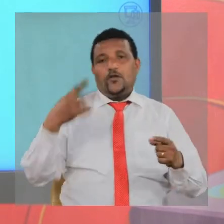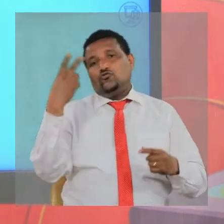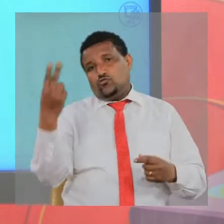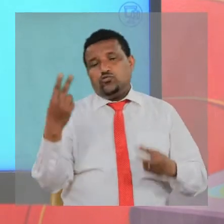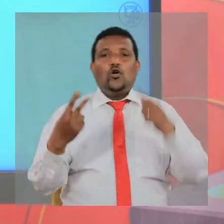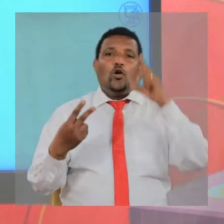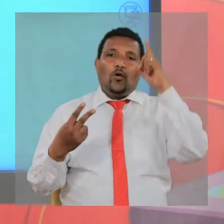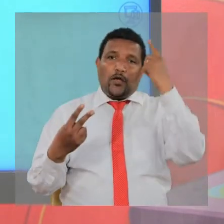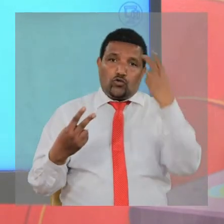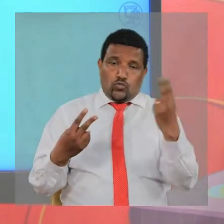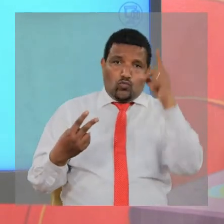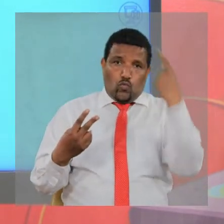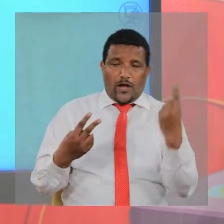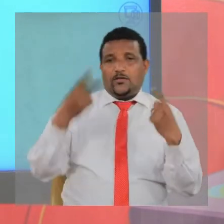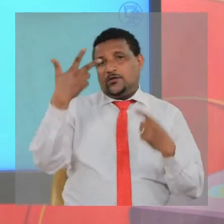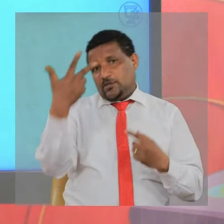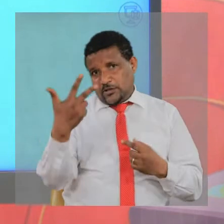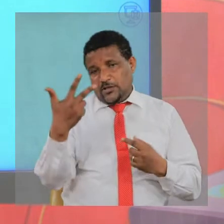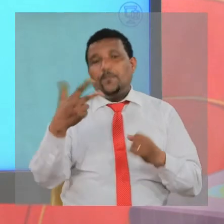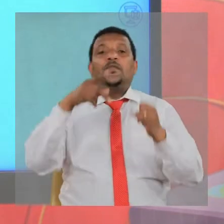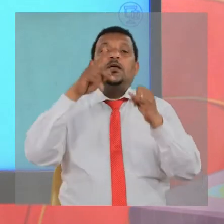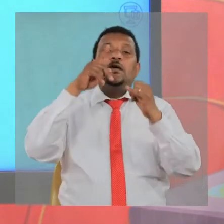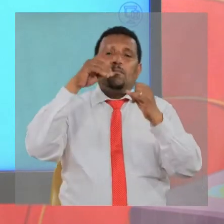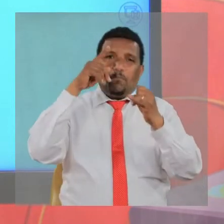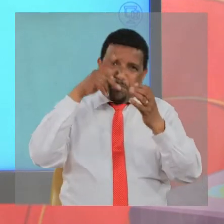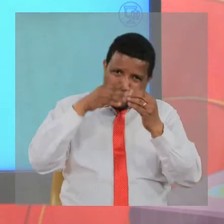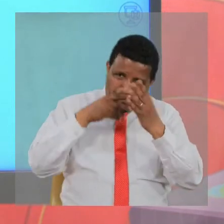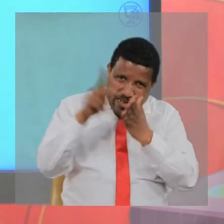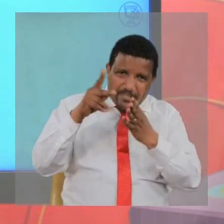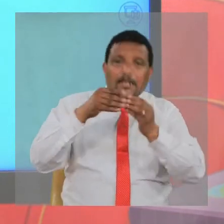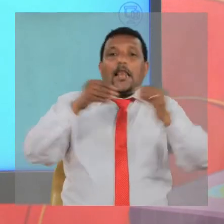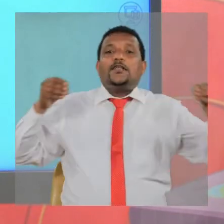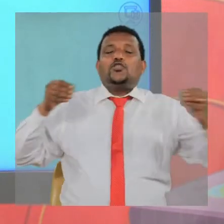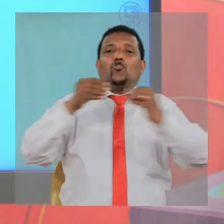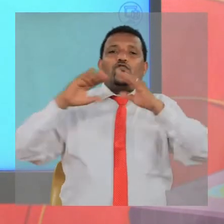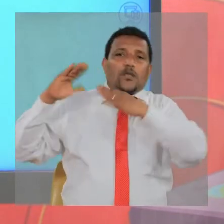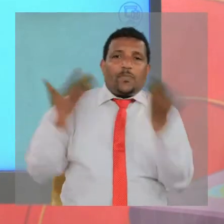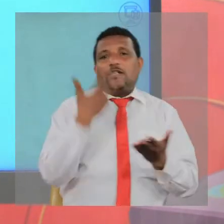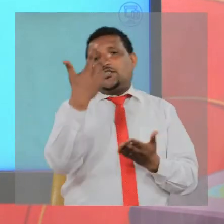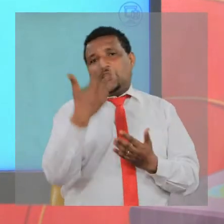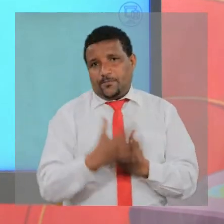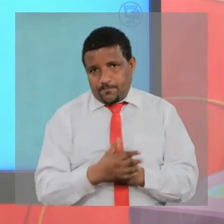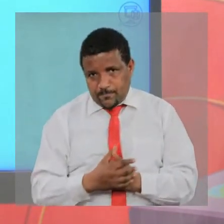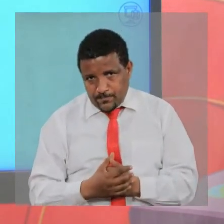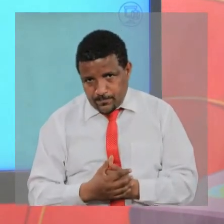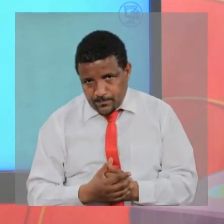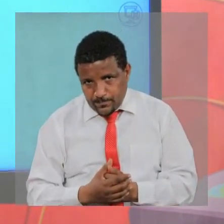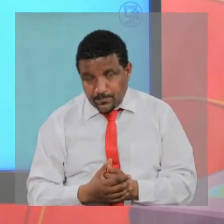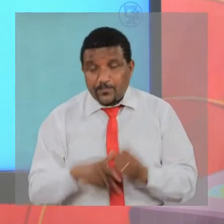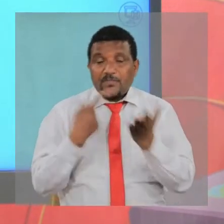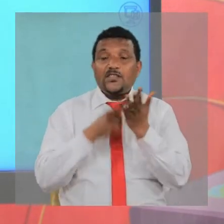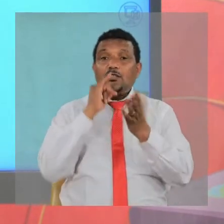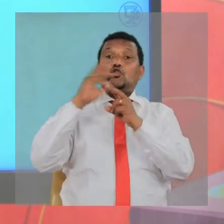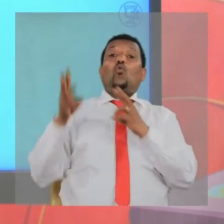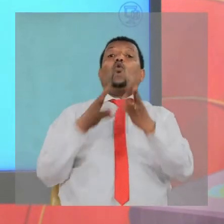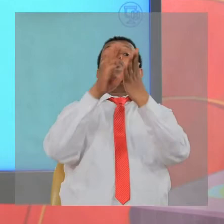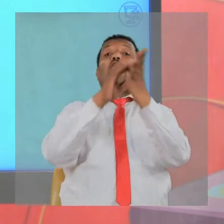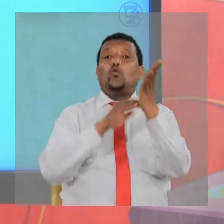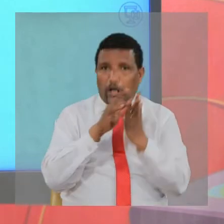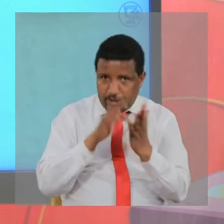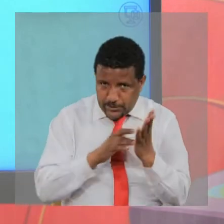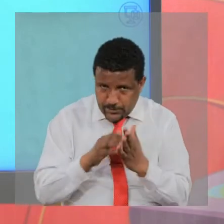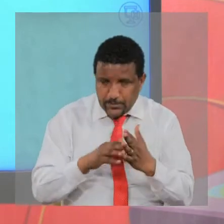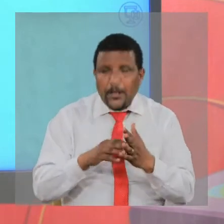2 1 by 2 3, then the price elasticity of supply is 3. This is the way of